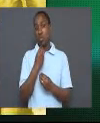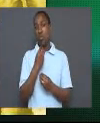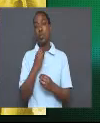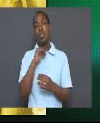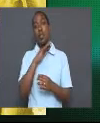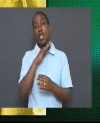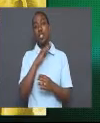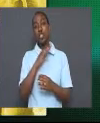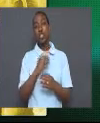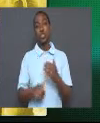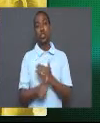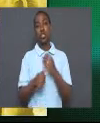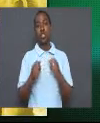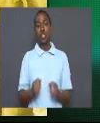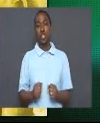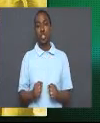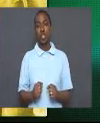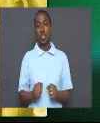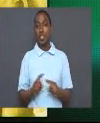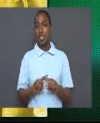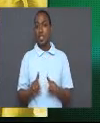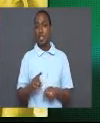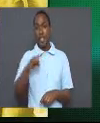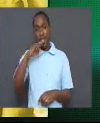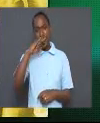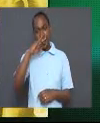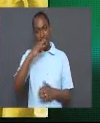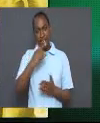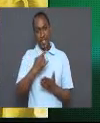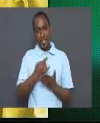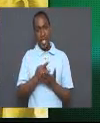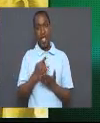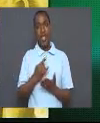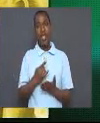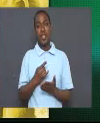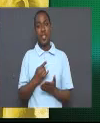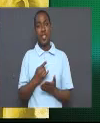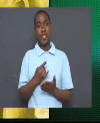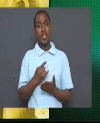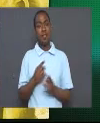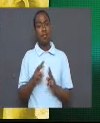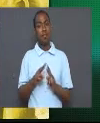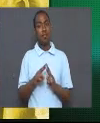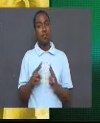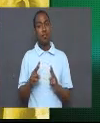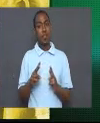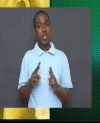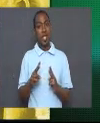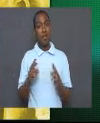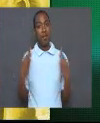However, children, the elderly, and people already suffering from